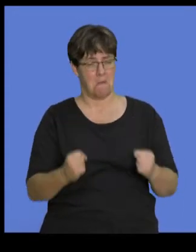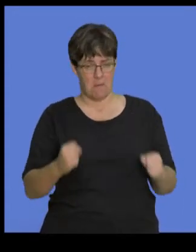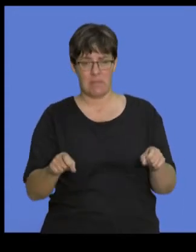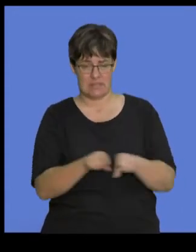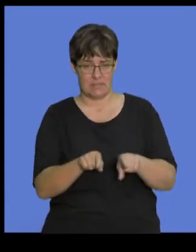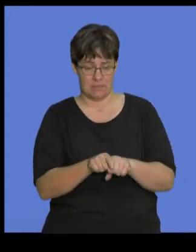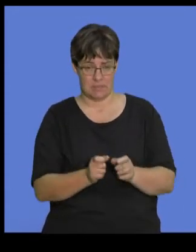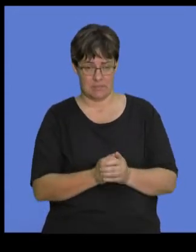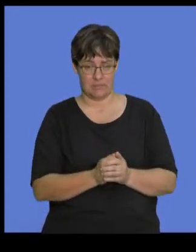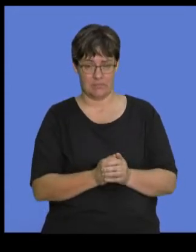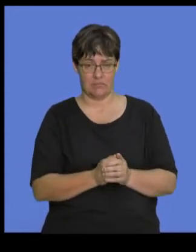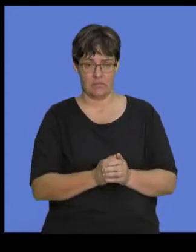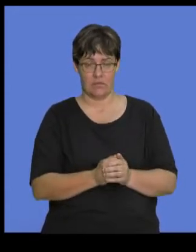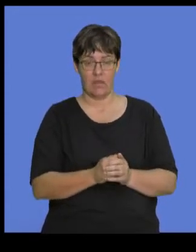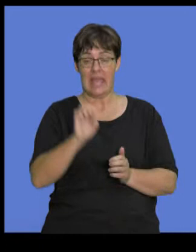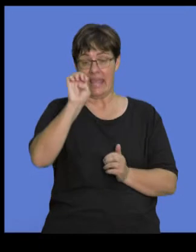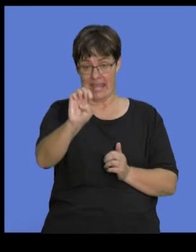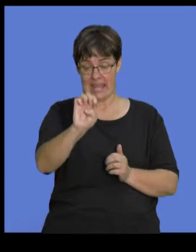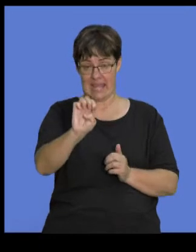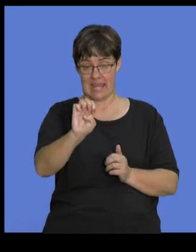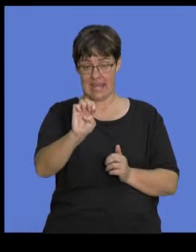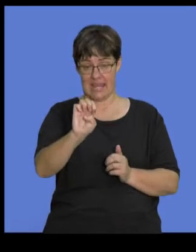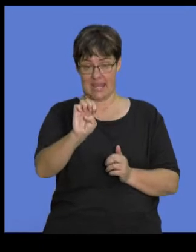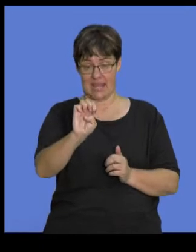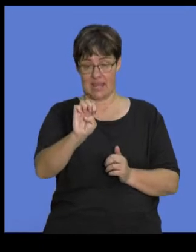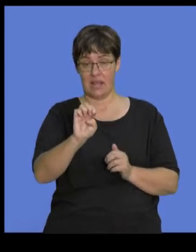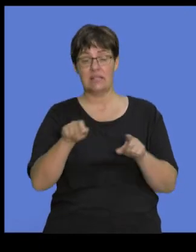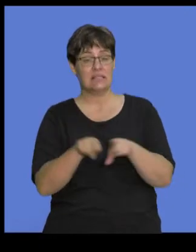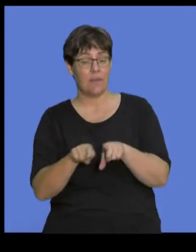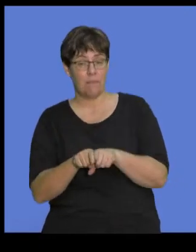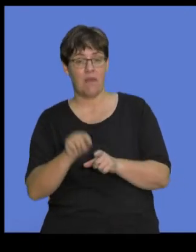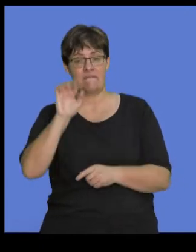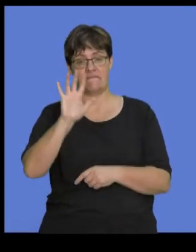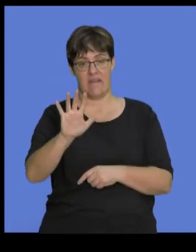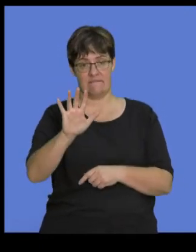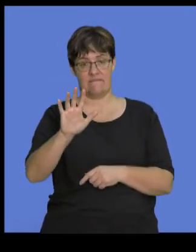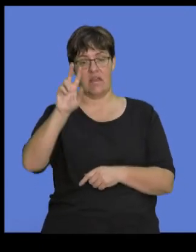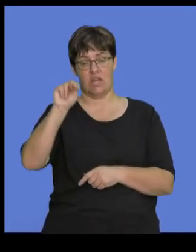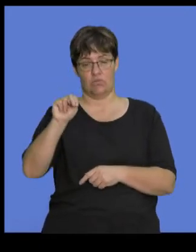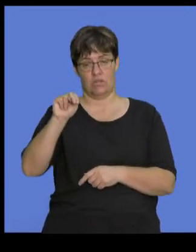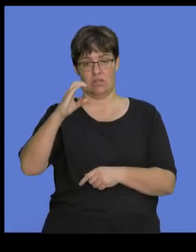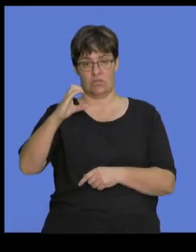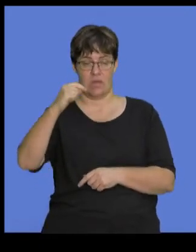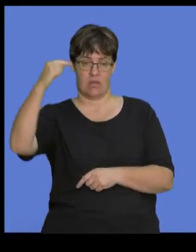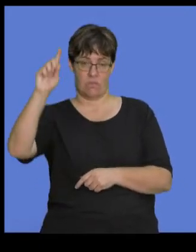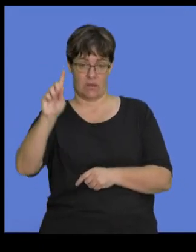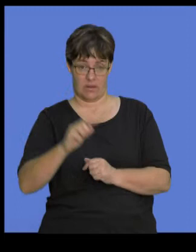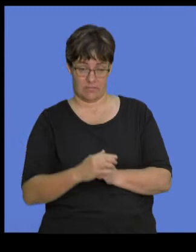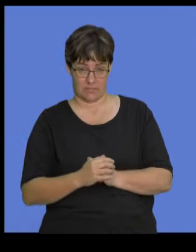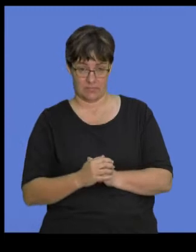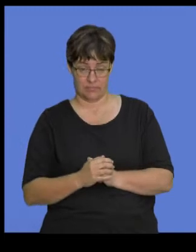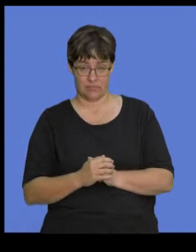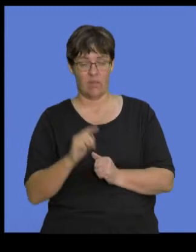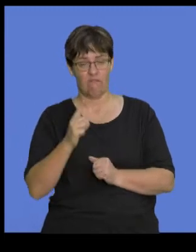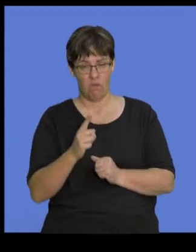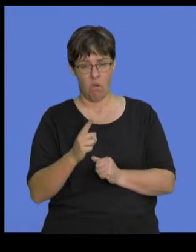distance the same. Okay, so we know that this E is actually equals to 5 Newton per